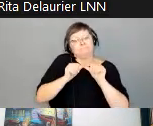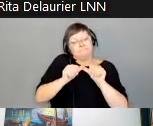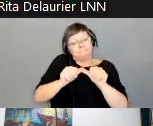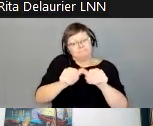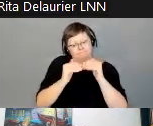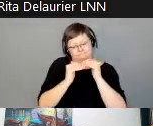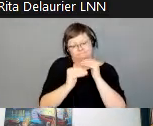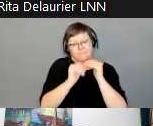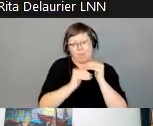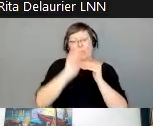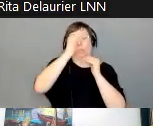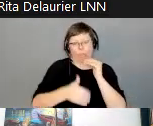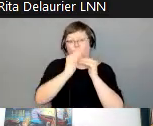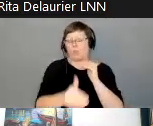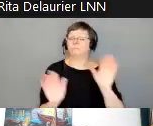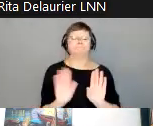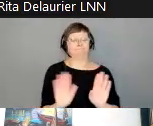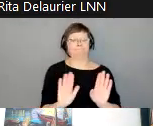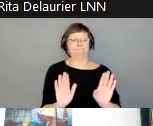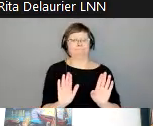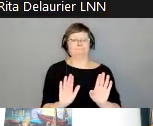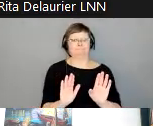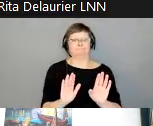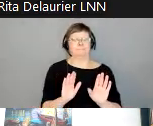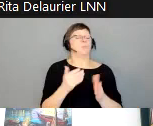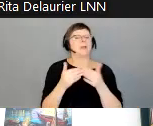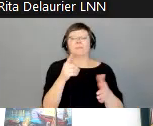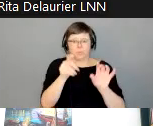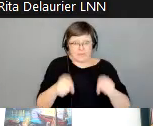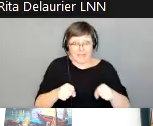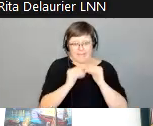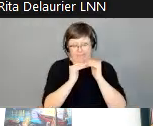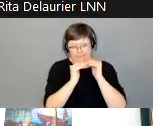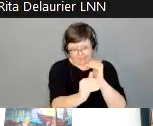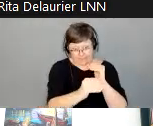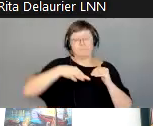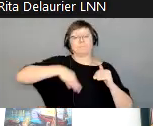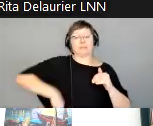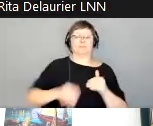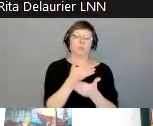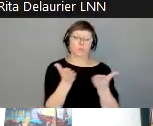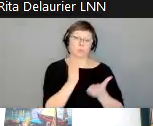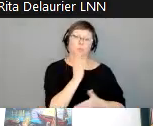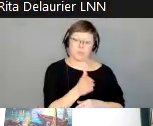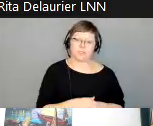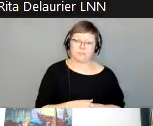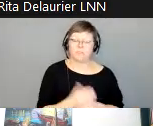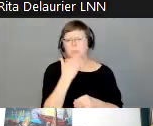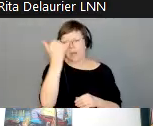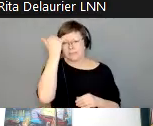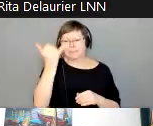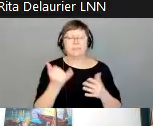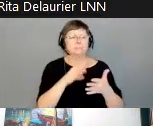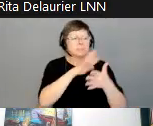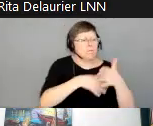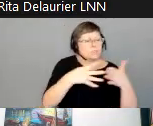in will be beneficial for you. So it's a good idea to build in scheduling and checking and creating and